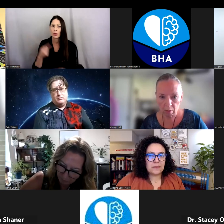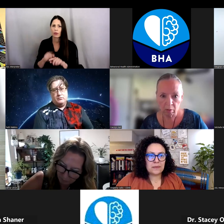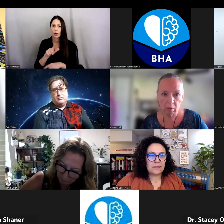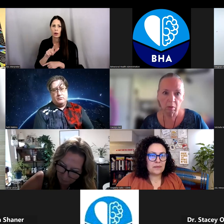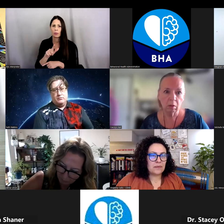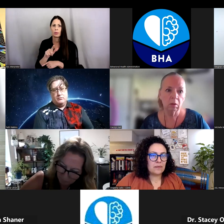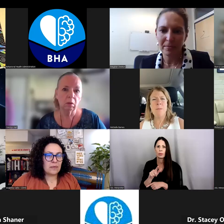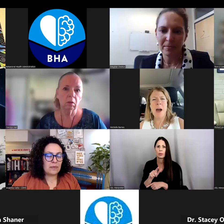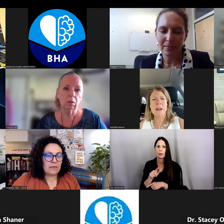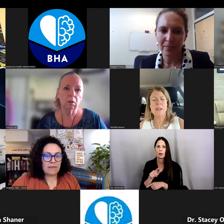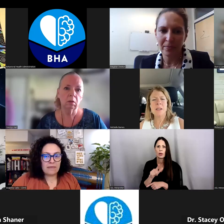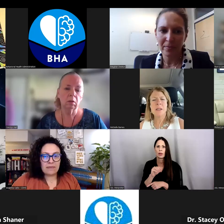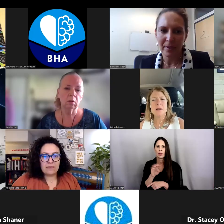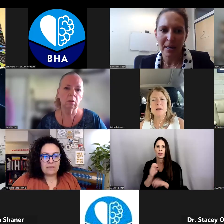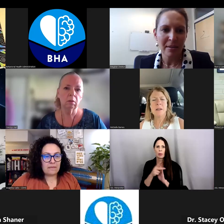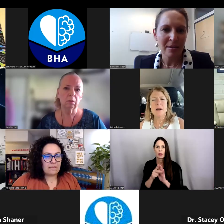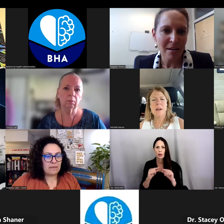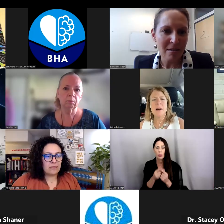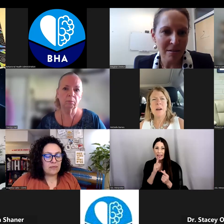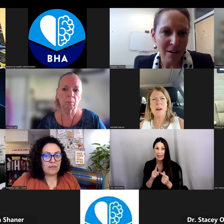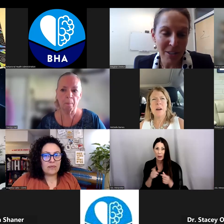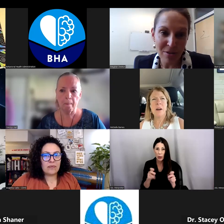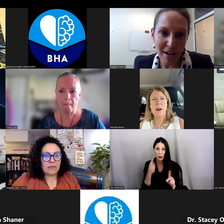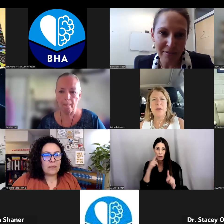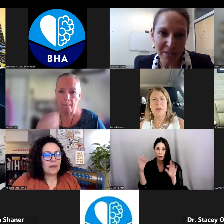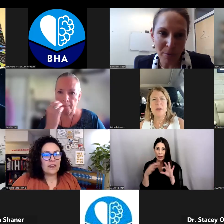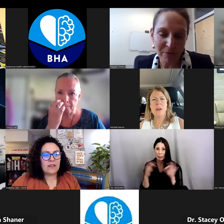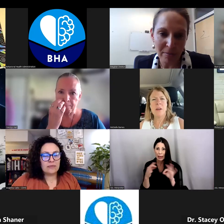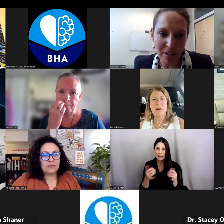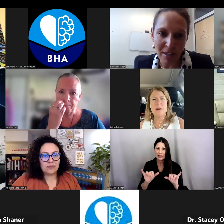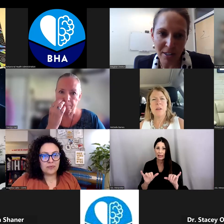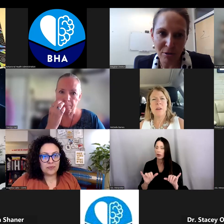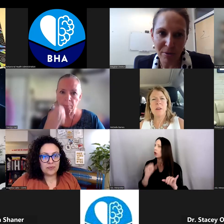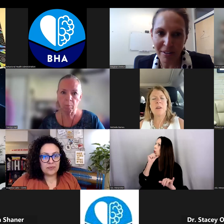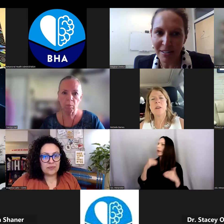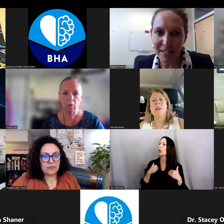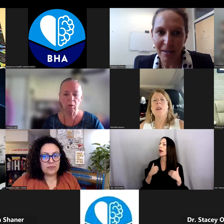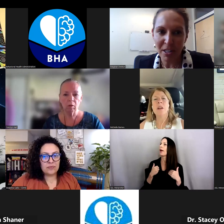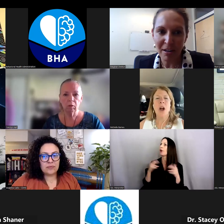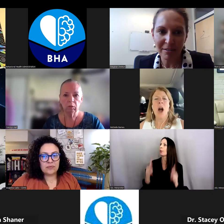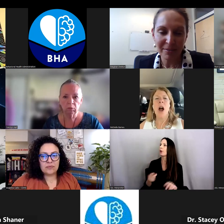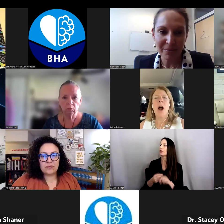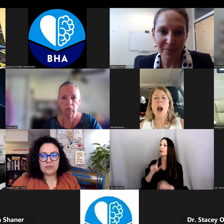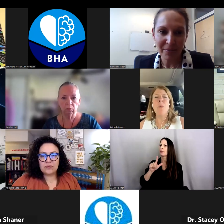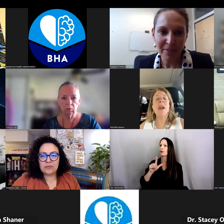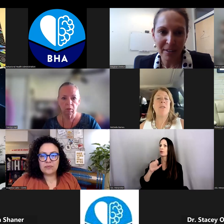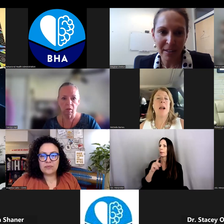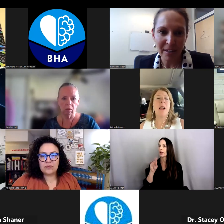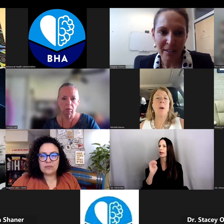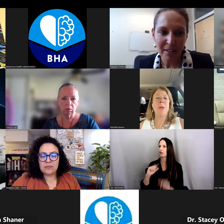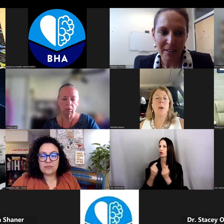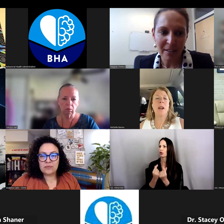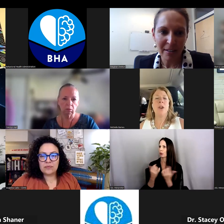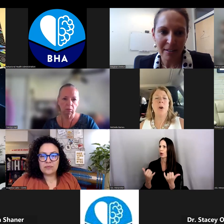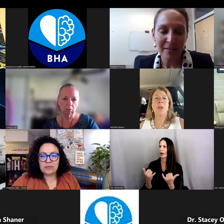for input or feedback? They are not. We do not have someone from the Ledge group with us today, Michelle. All right, we can follow